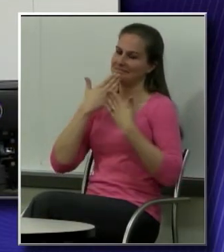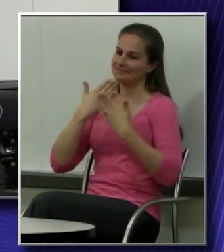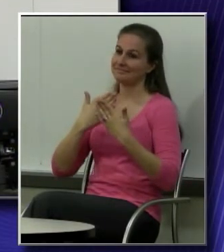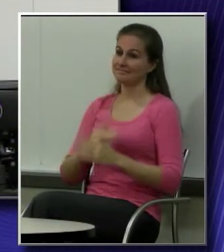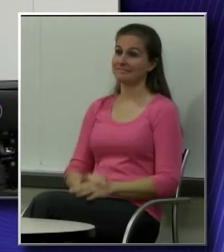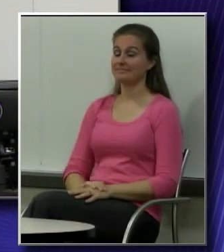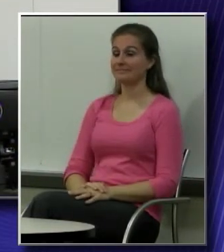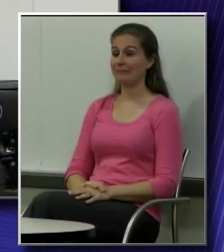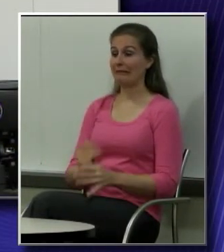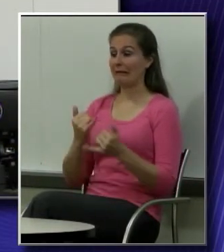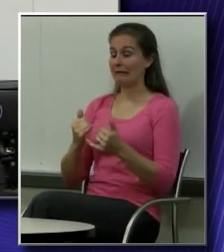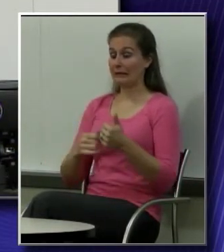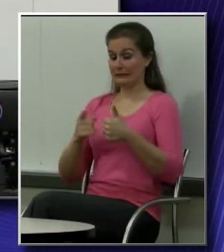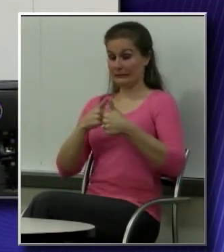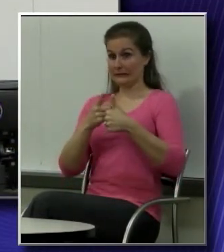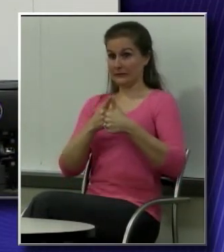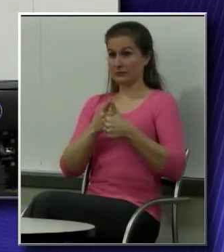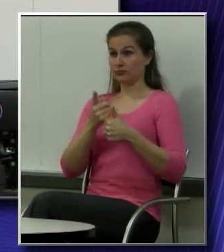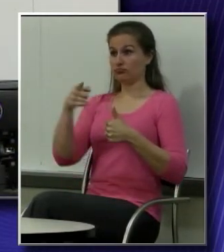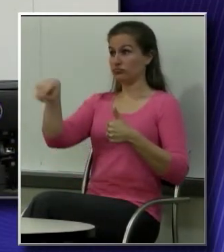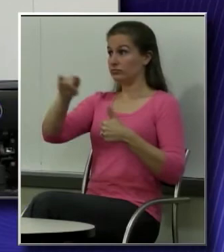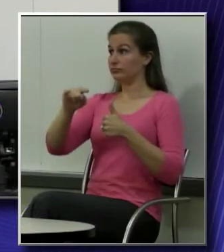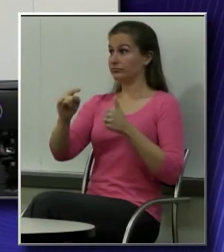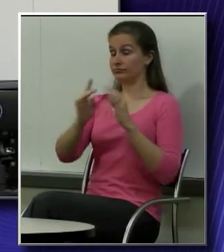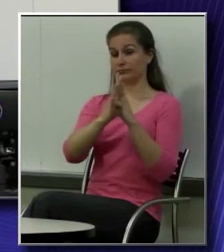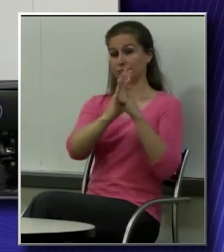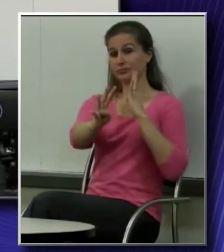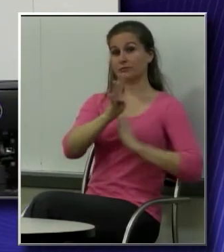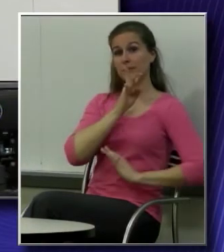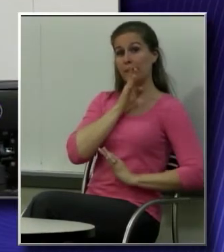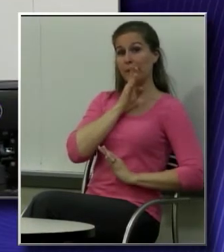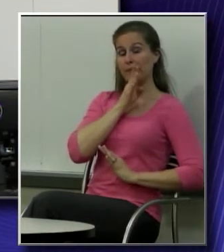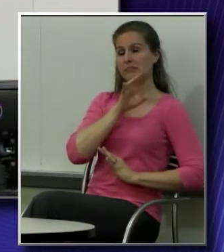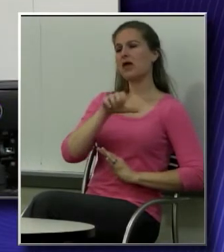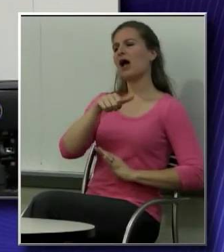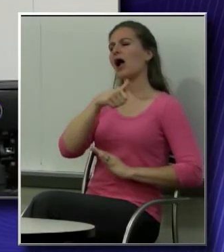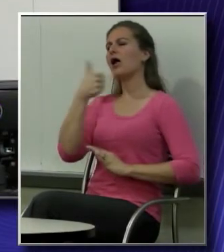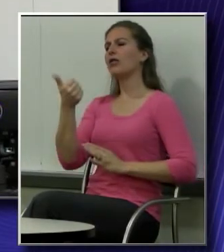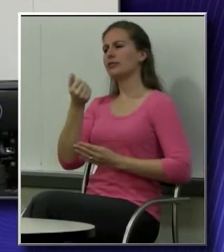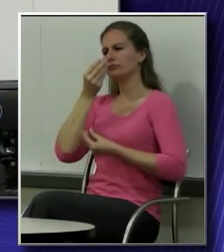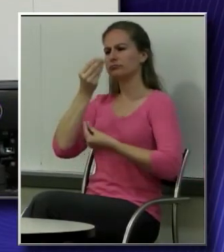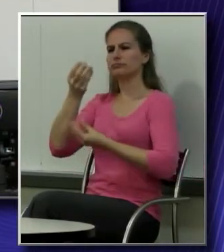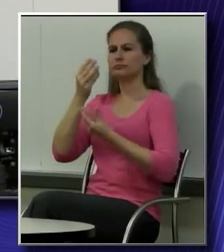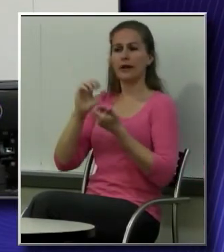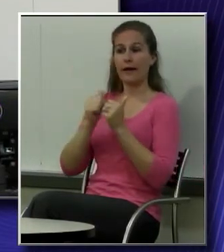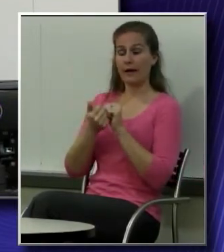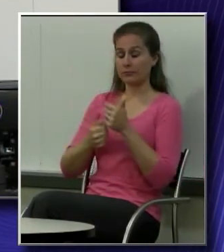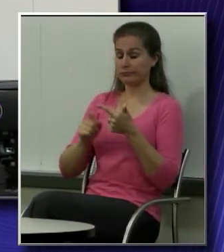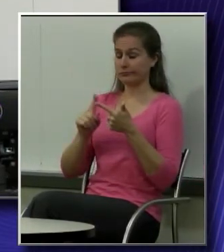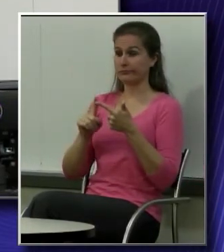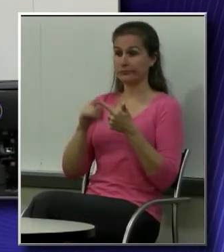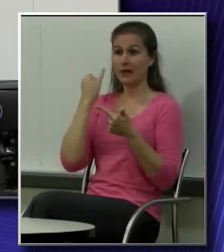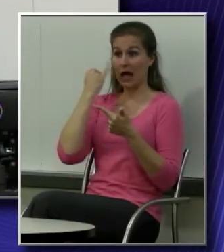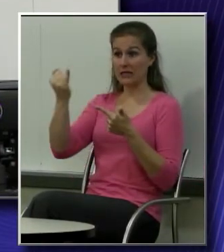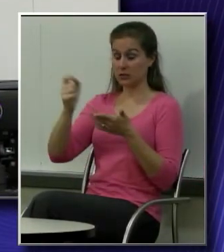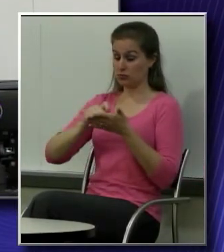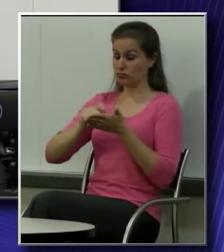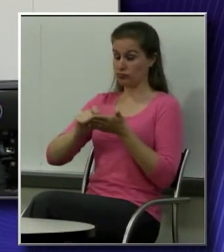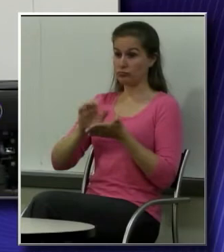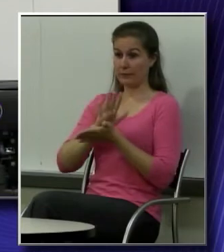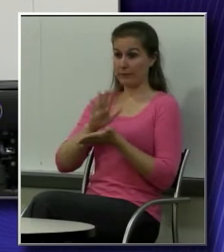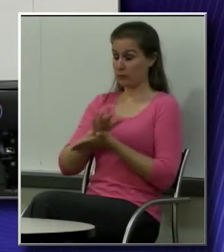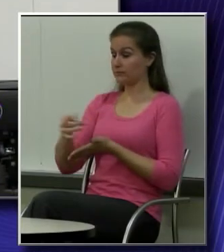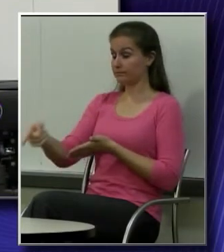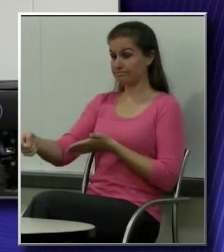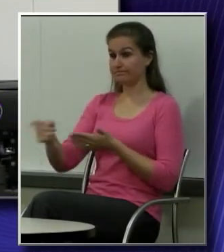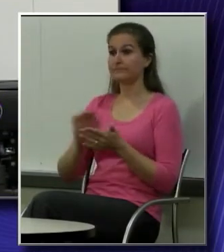In addition to the verbal comments, you may also provide input through a few other methods. Again, you can write your ideas on the pre-printed comment